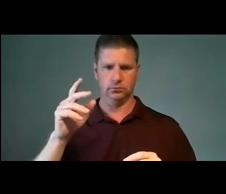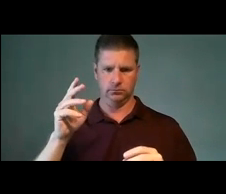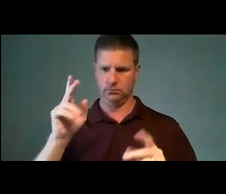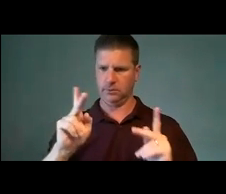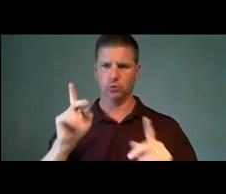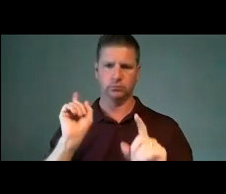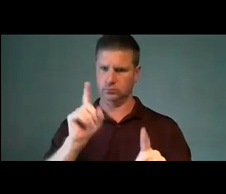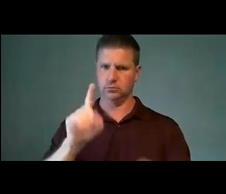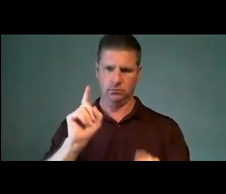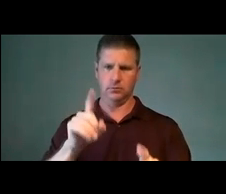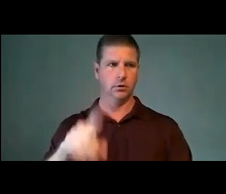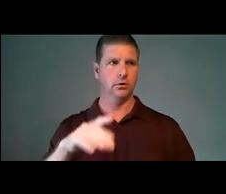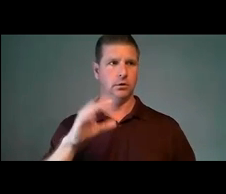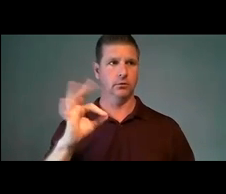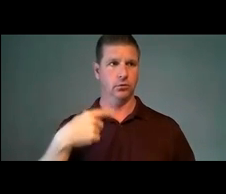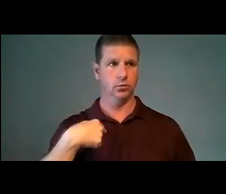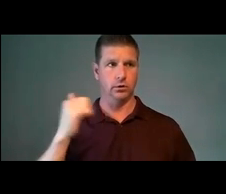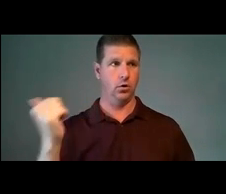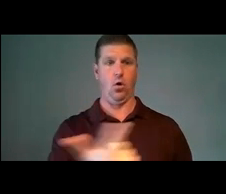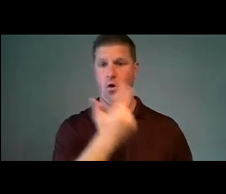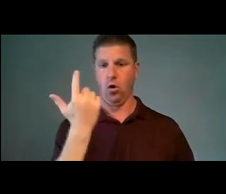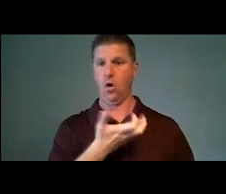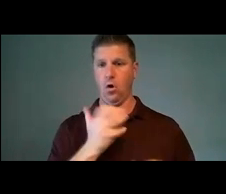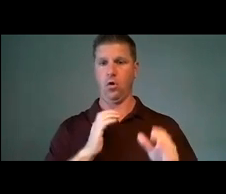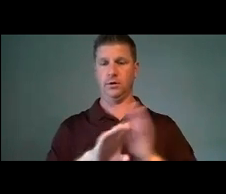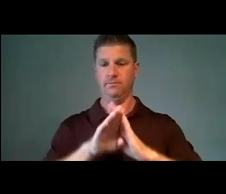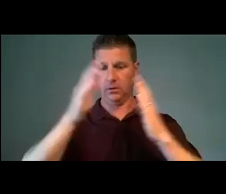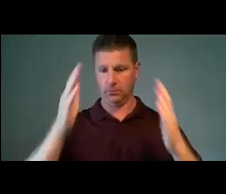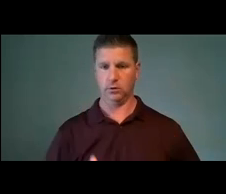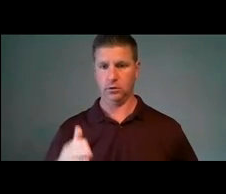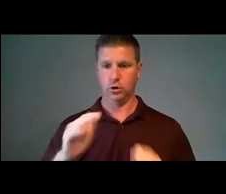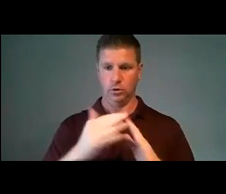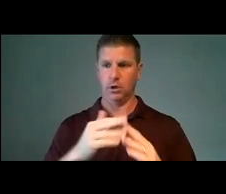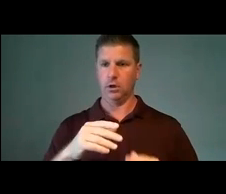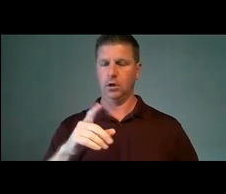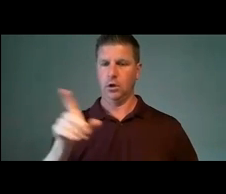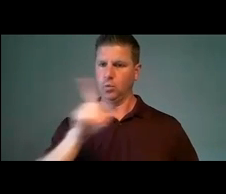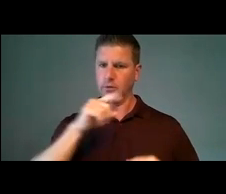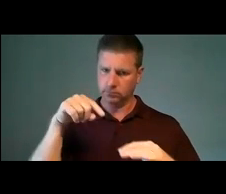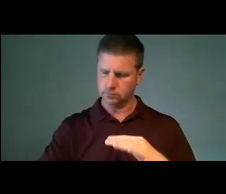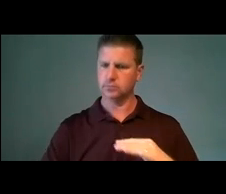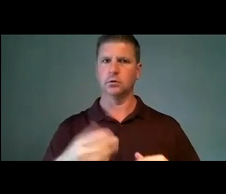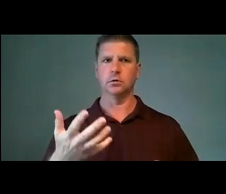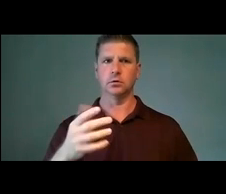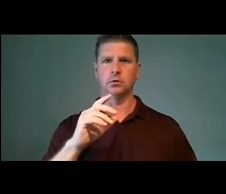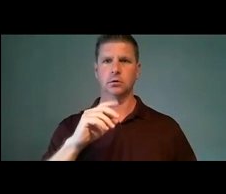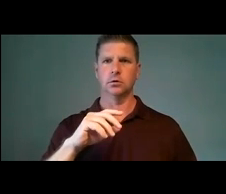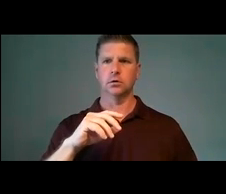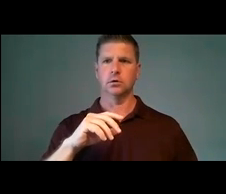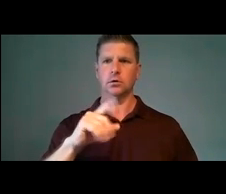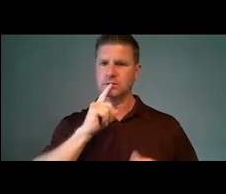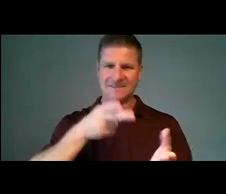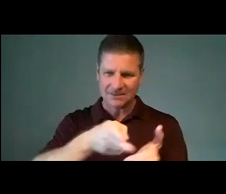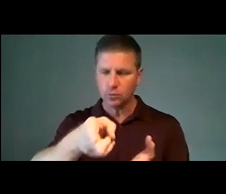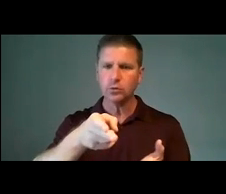if we can have all of our developers that come into our community be as sincere in their approach